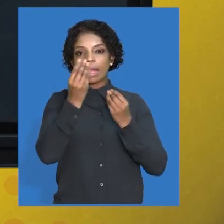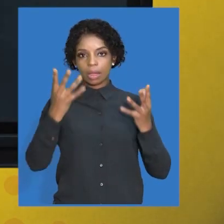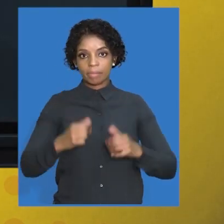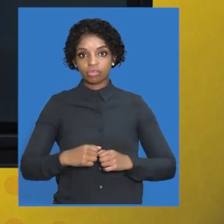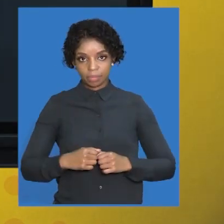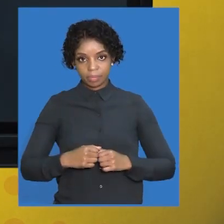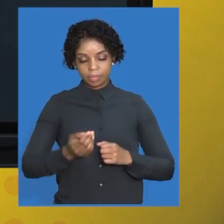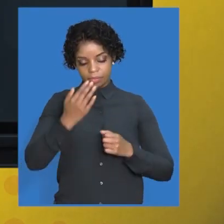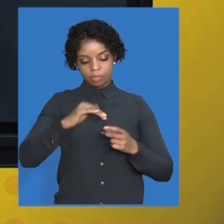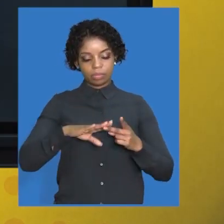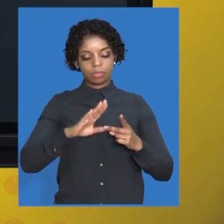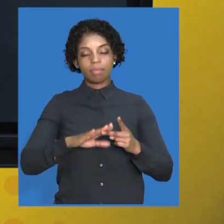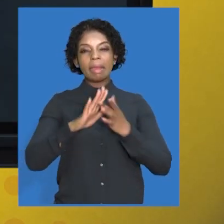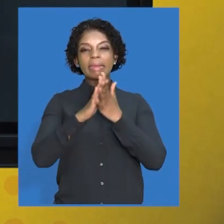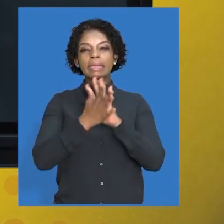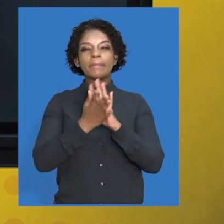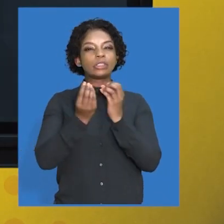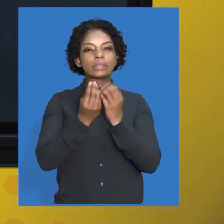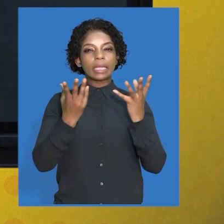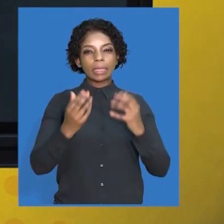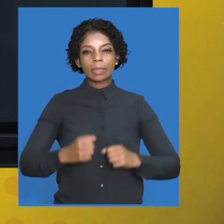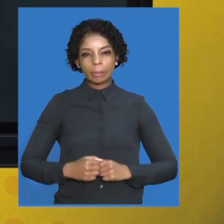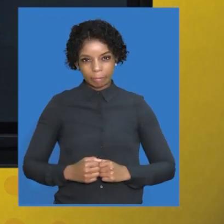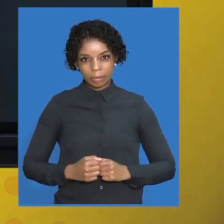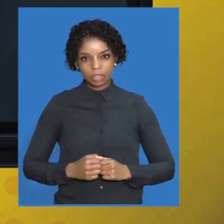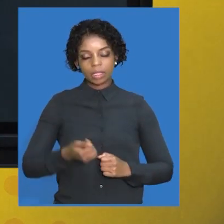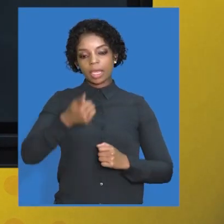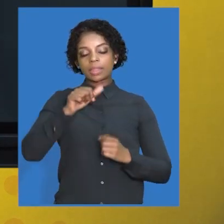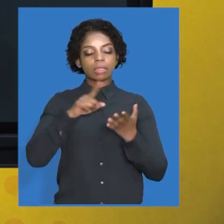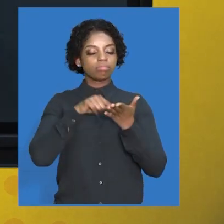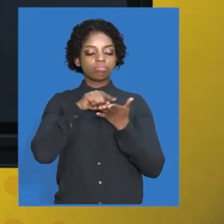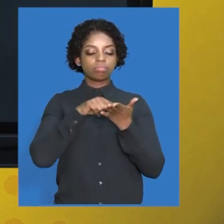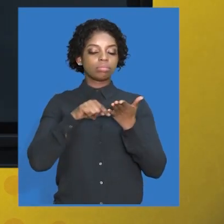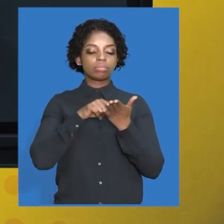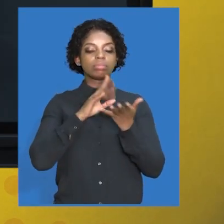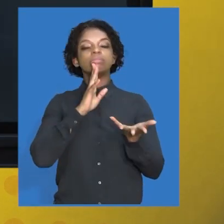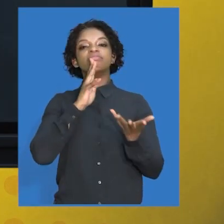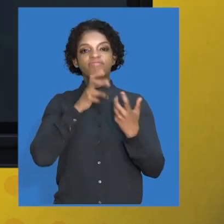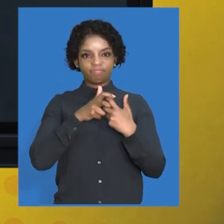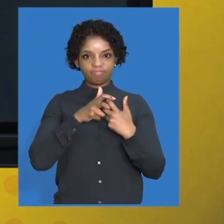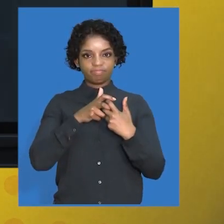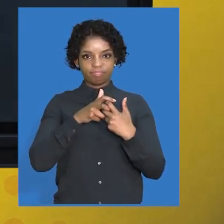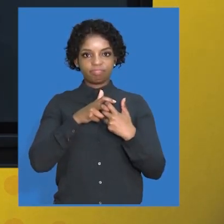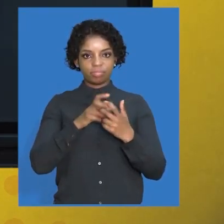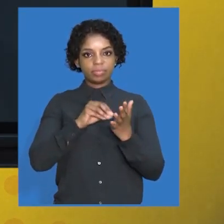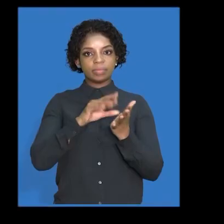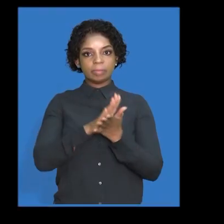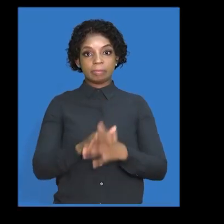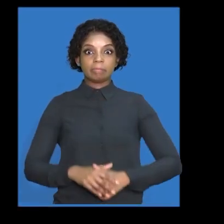your damages, and then they'll work out a ratio according to how much you've insured your stock for and their market